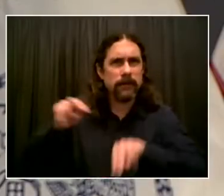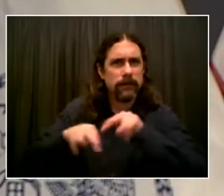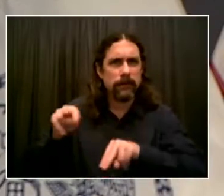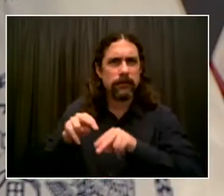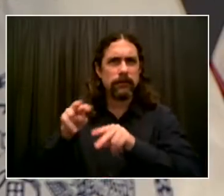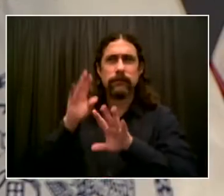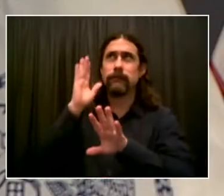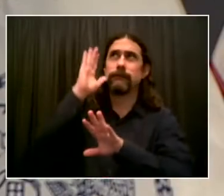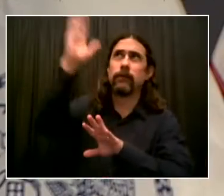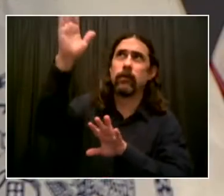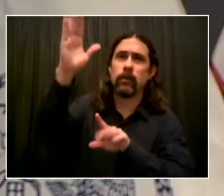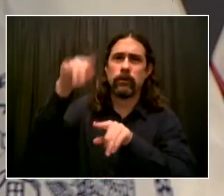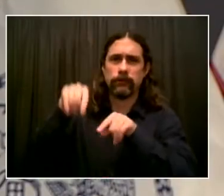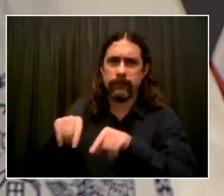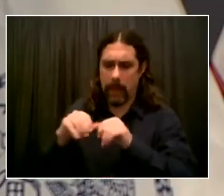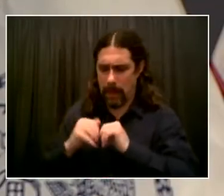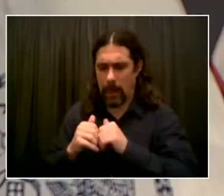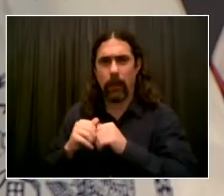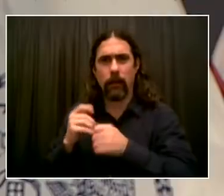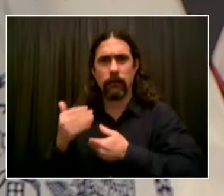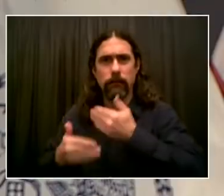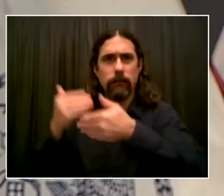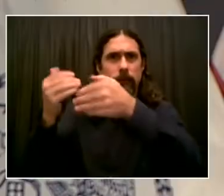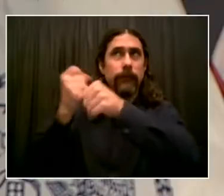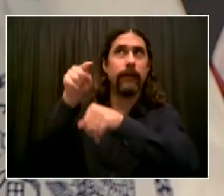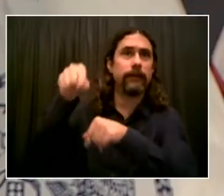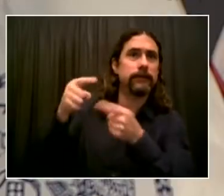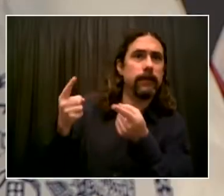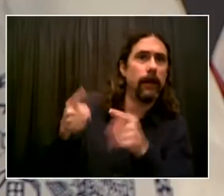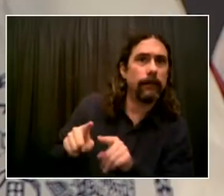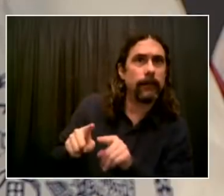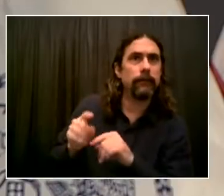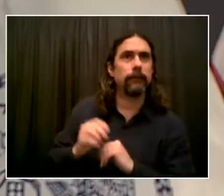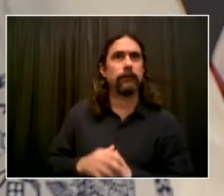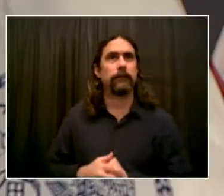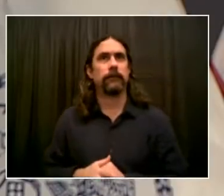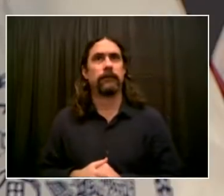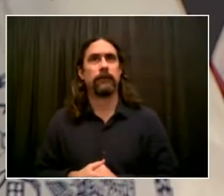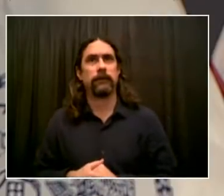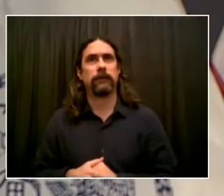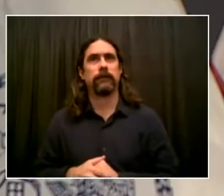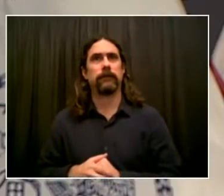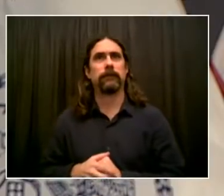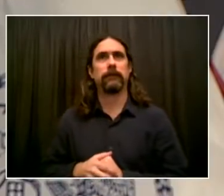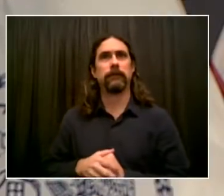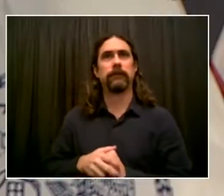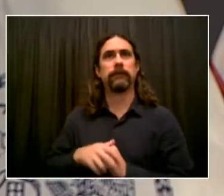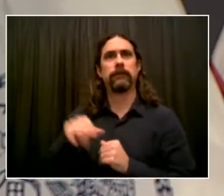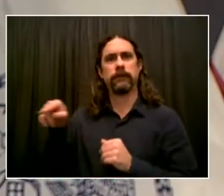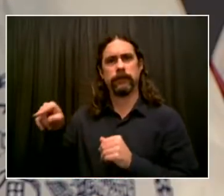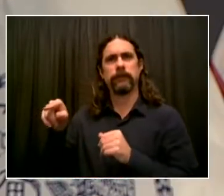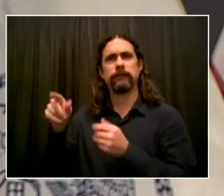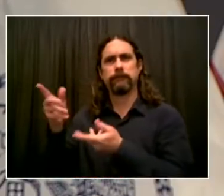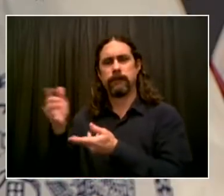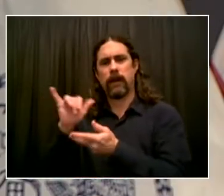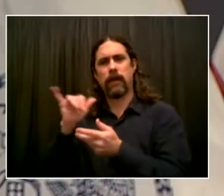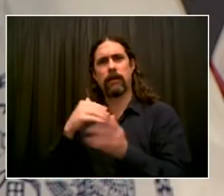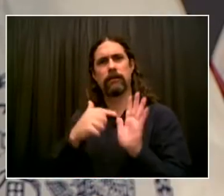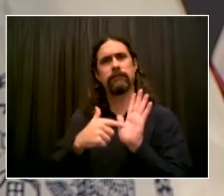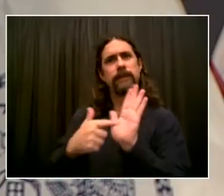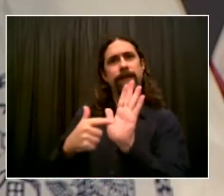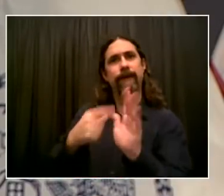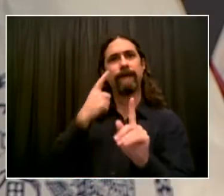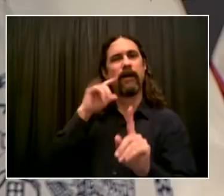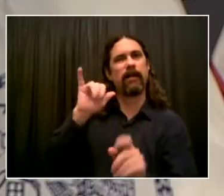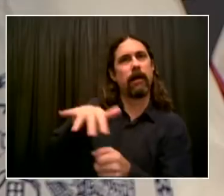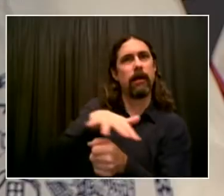been a citywide leader in helping us to develop our future through actions like this. My pleasure to introduce the chair of the City Council